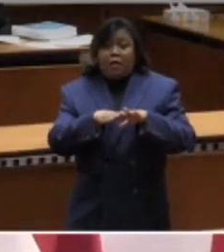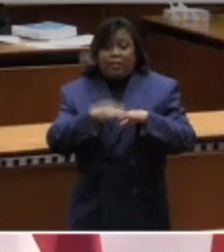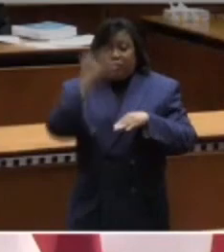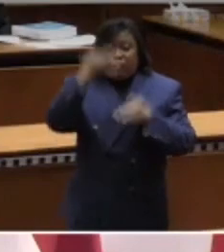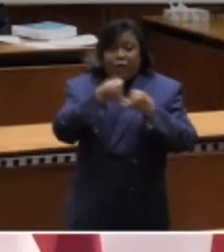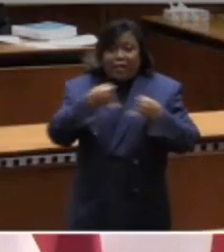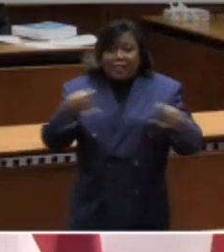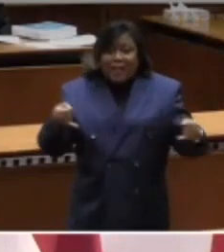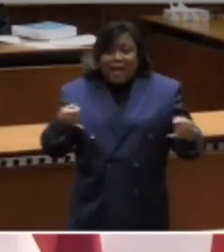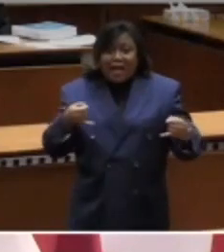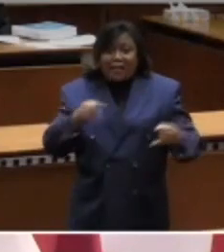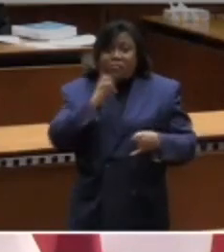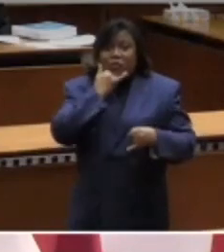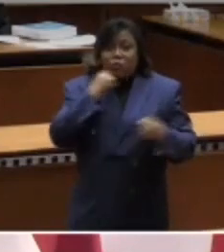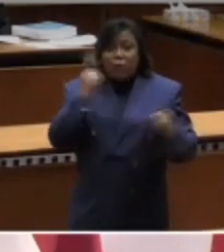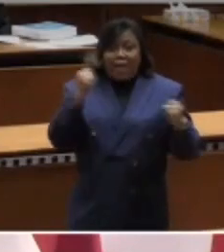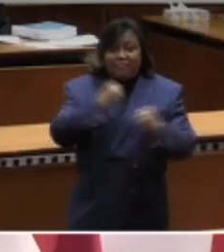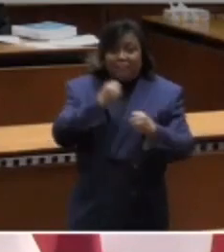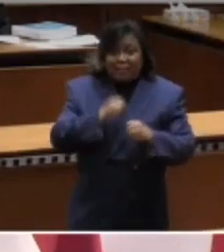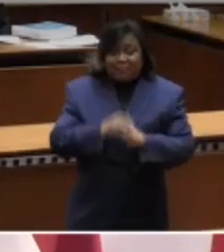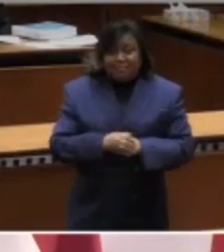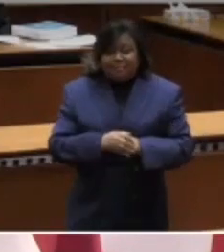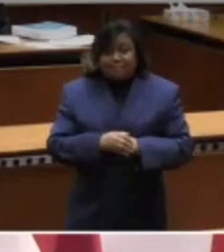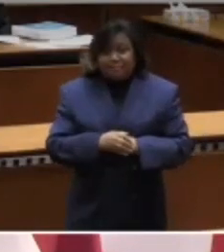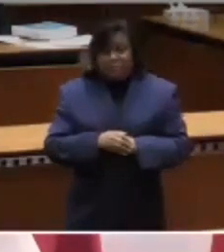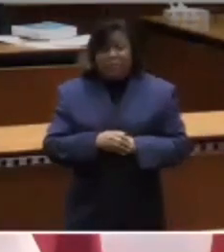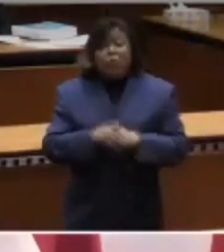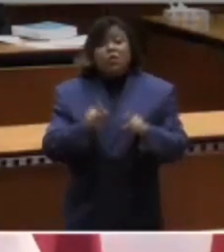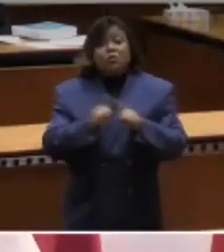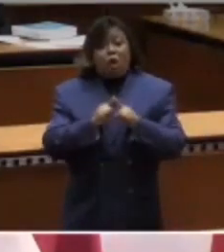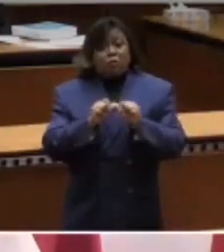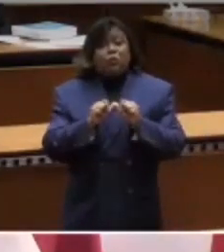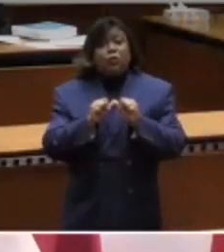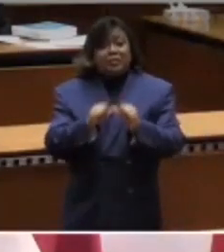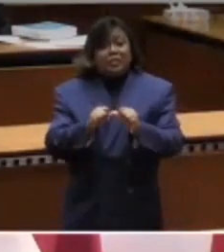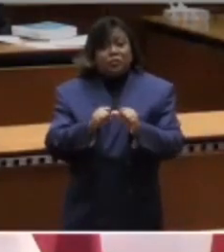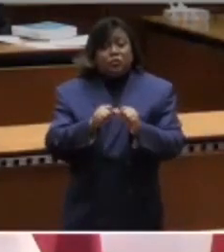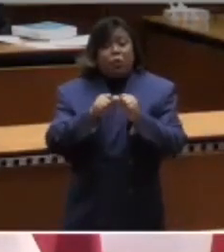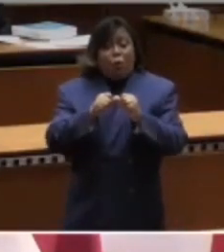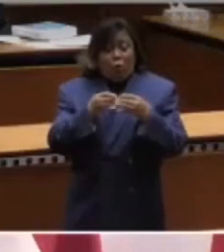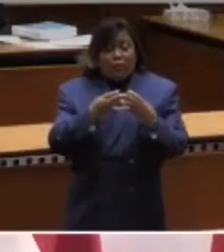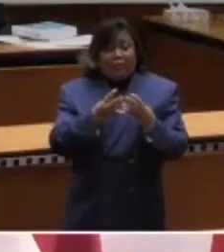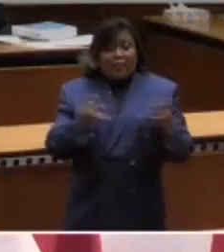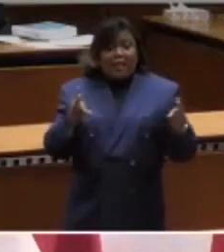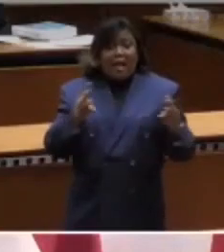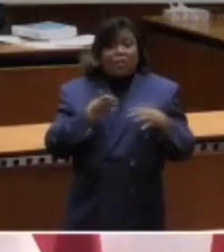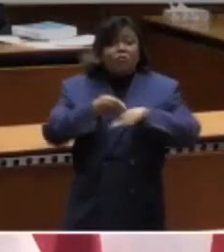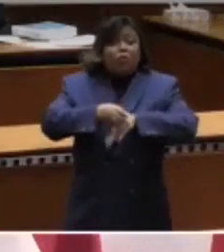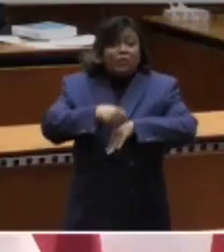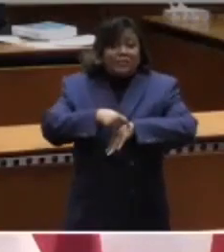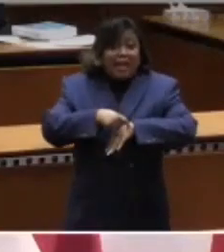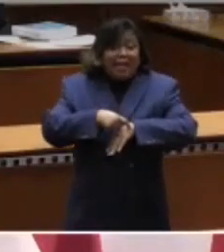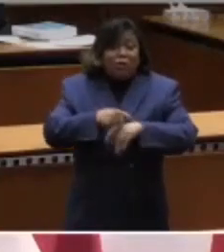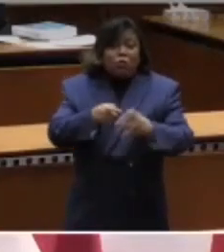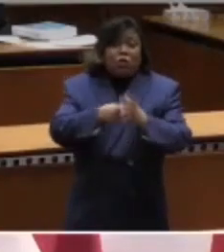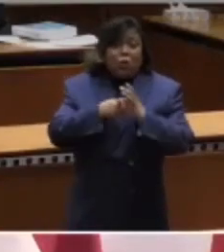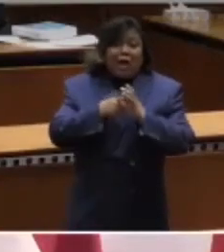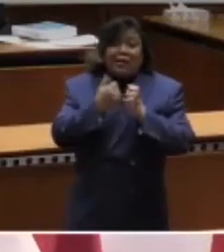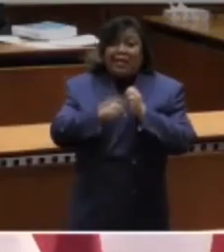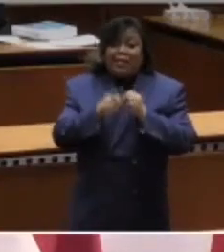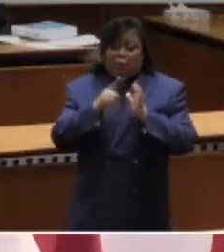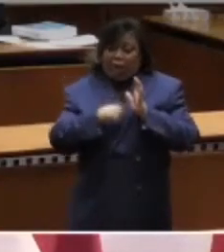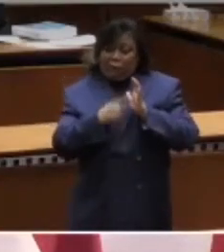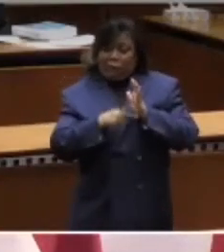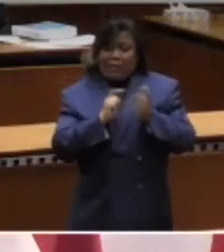front lines of the crime fight. We will also continue to hold the line on overtime, require even more